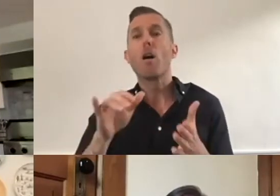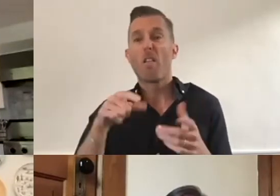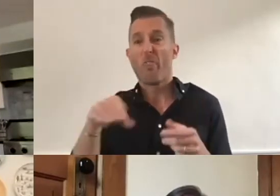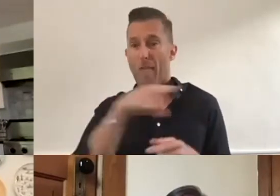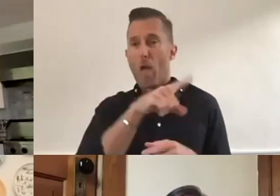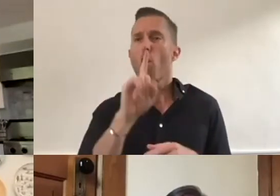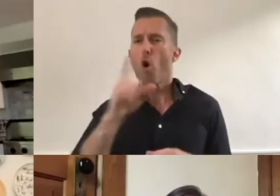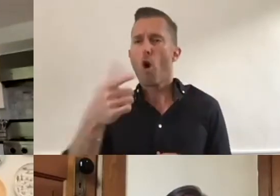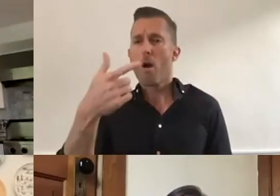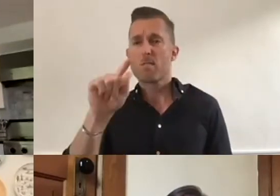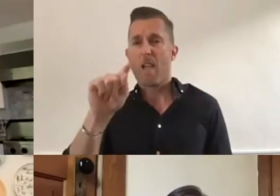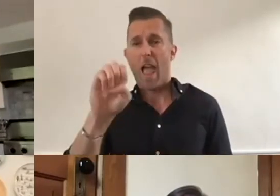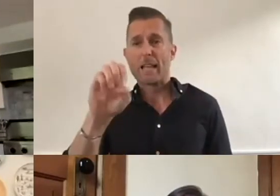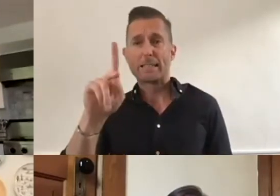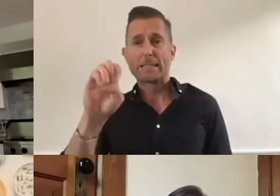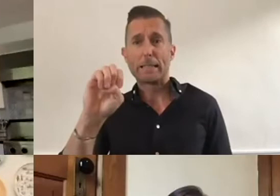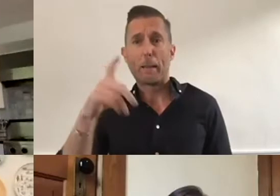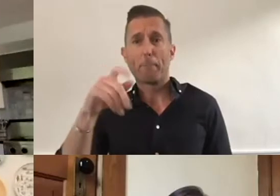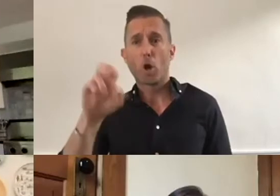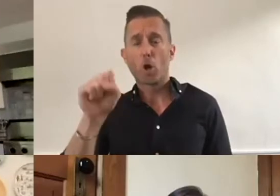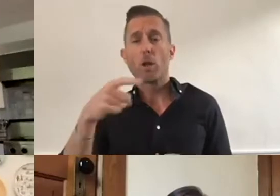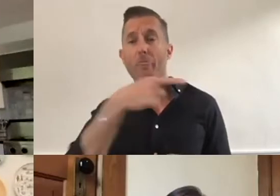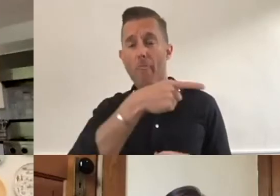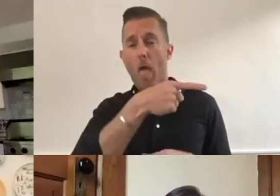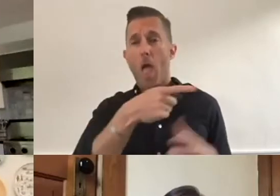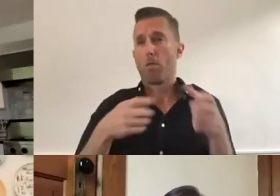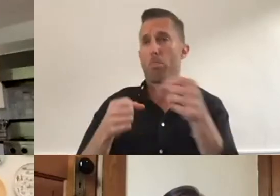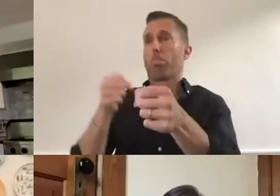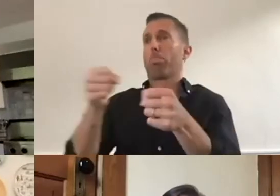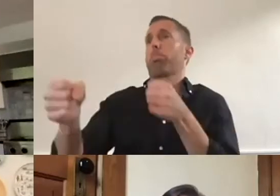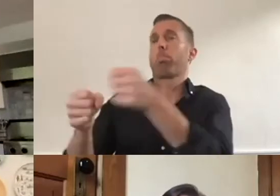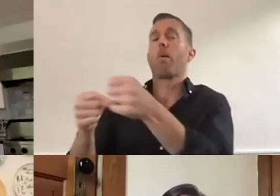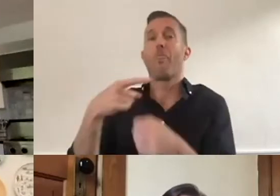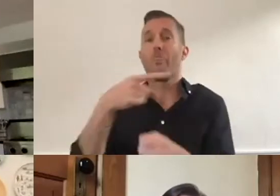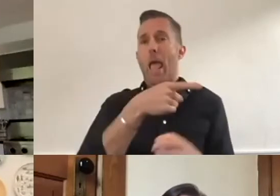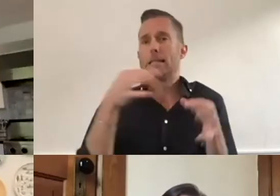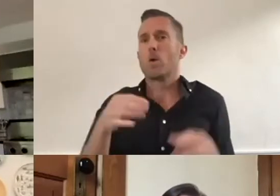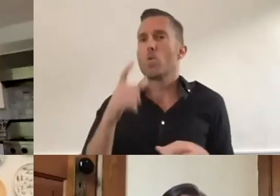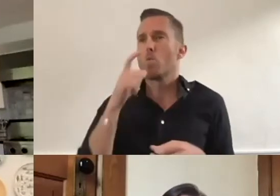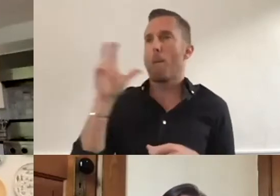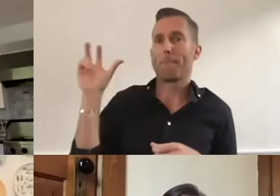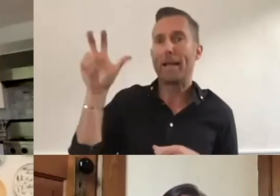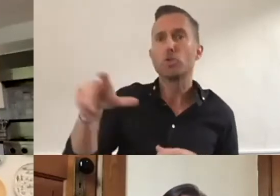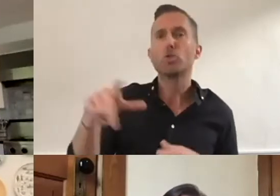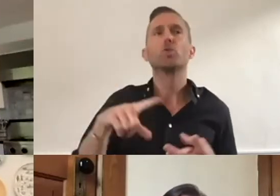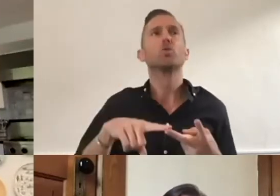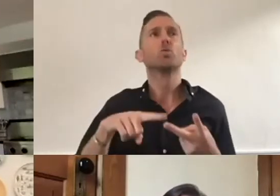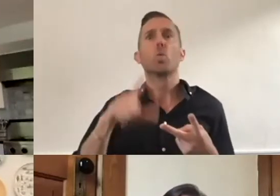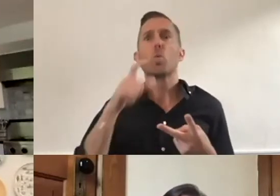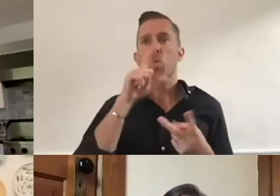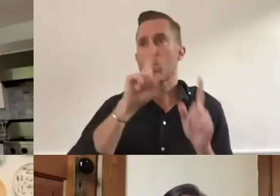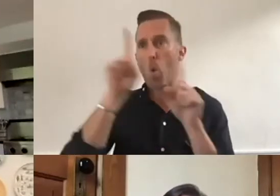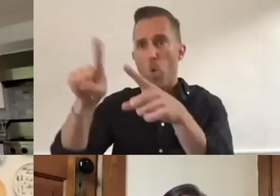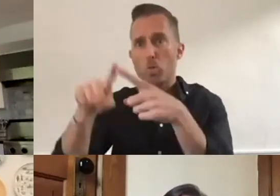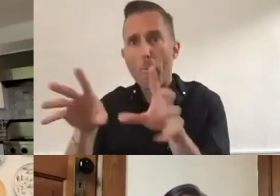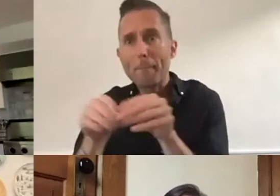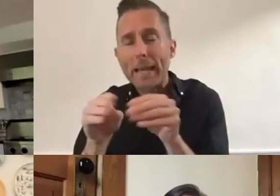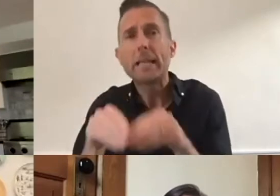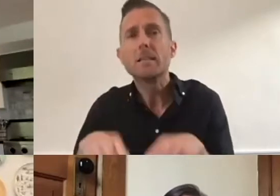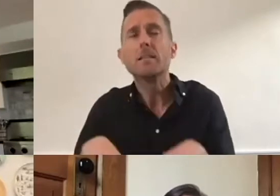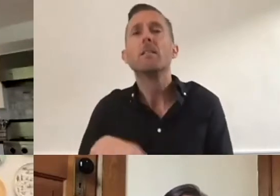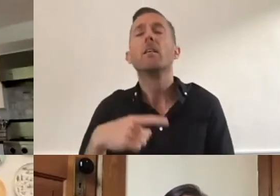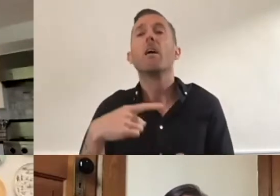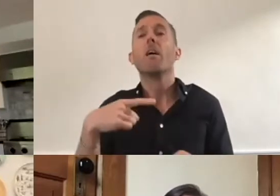are the ones who are dictating not only who is pitching and going to develop with networks, but also pitching writers for